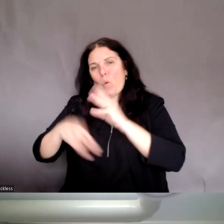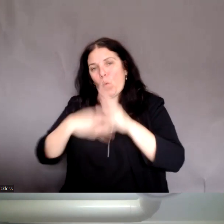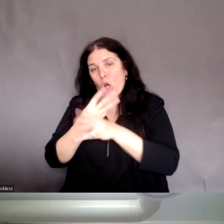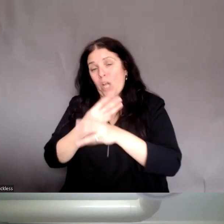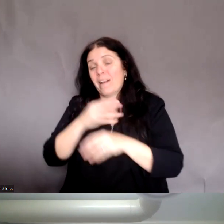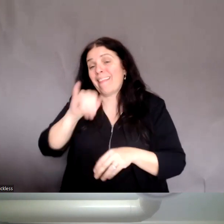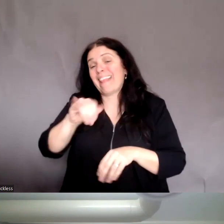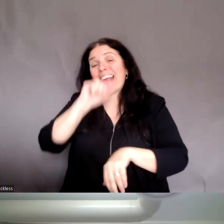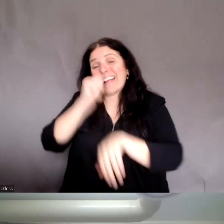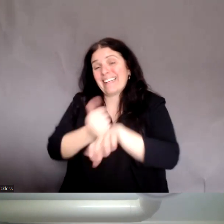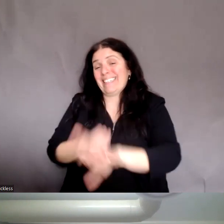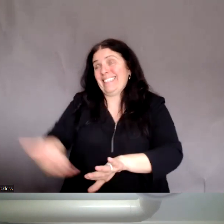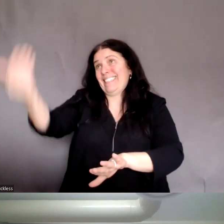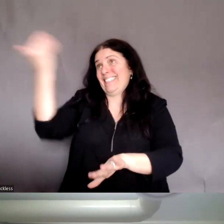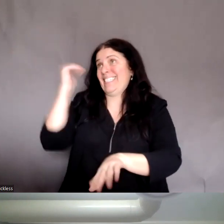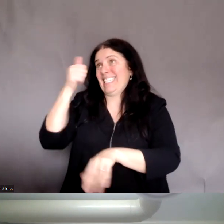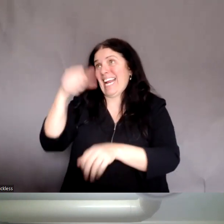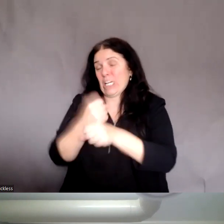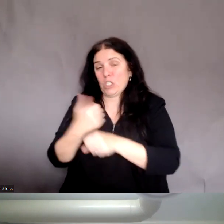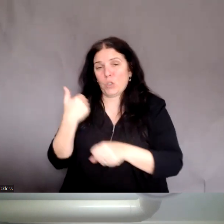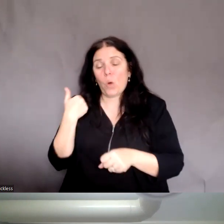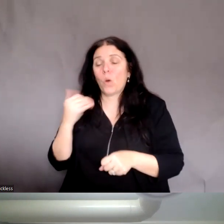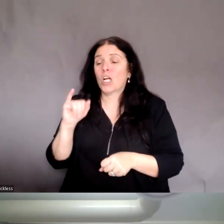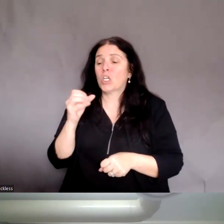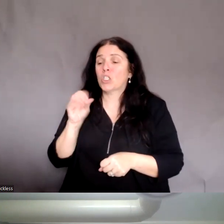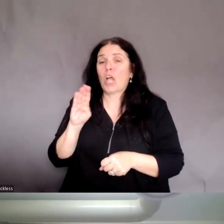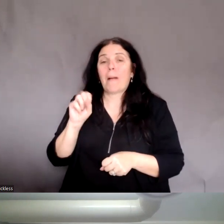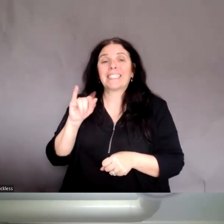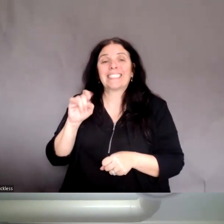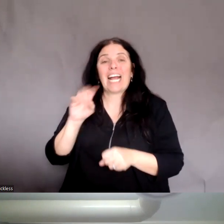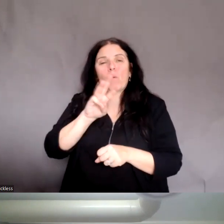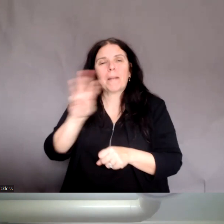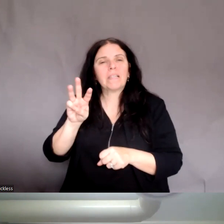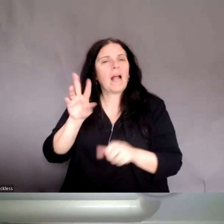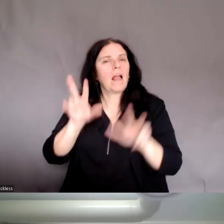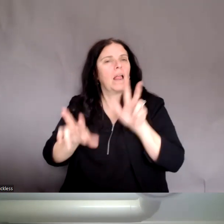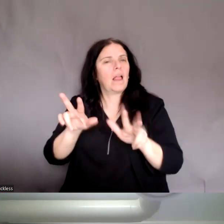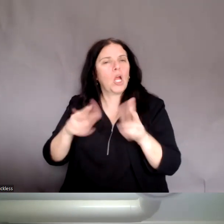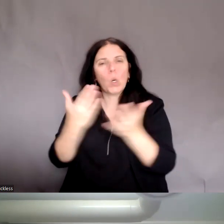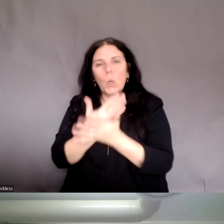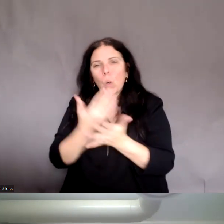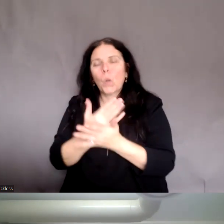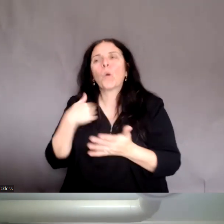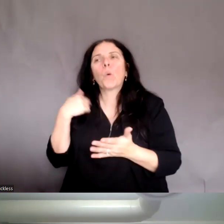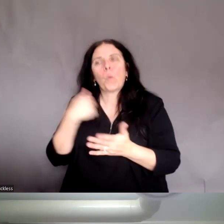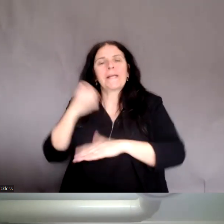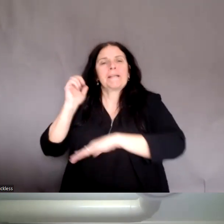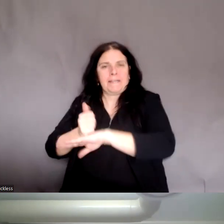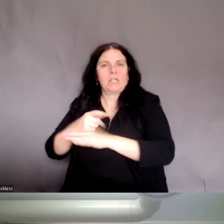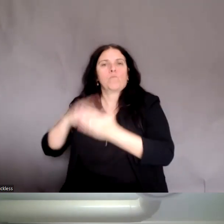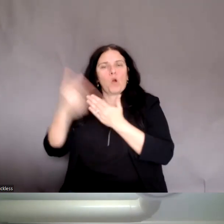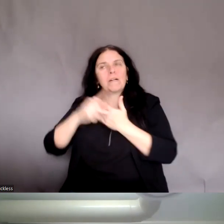ago when job search websites were a little bit newer and a little bit more unknown, to help open that avenue